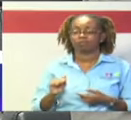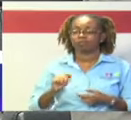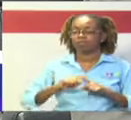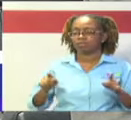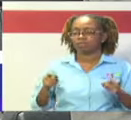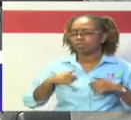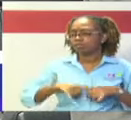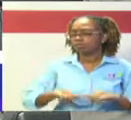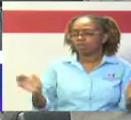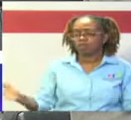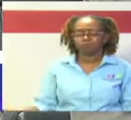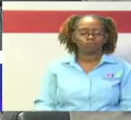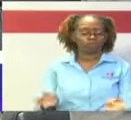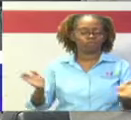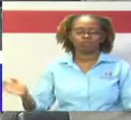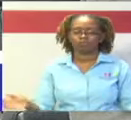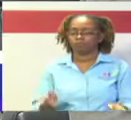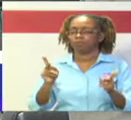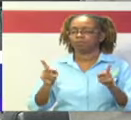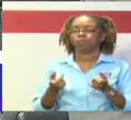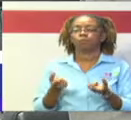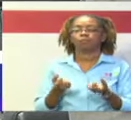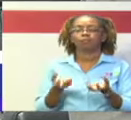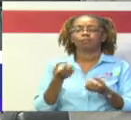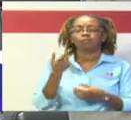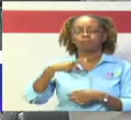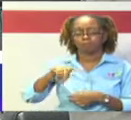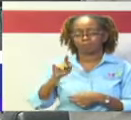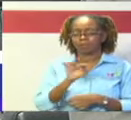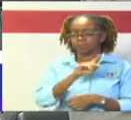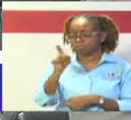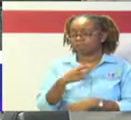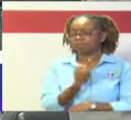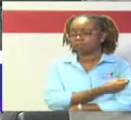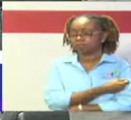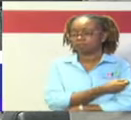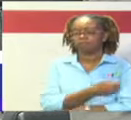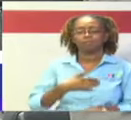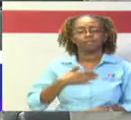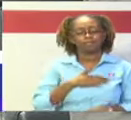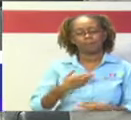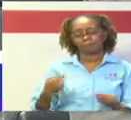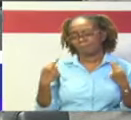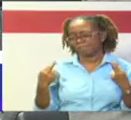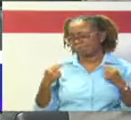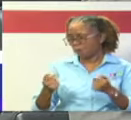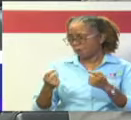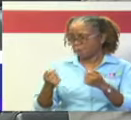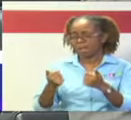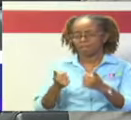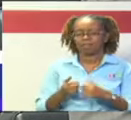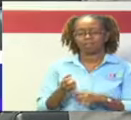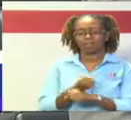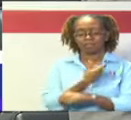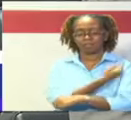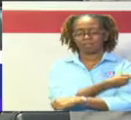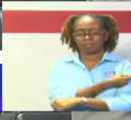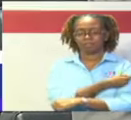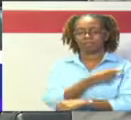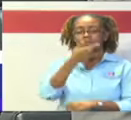who wish to get the Pfizer vaccine to make haste to get their vaccinations on board, because those